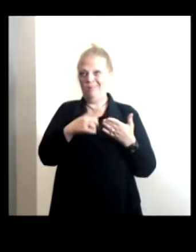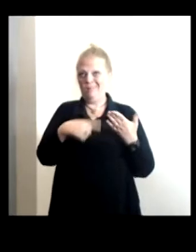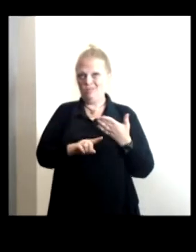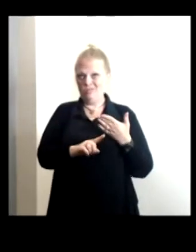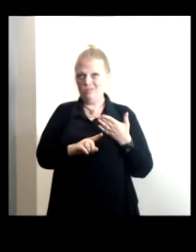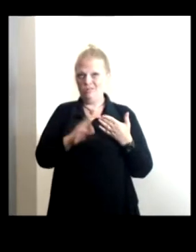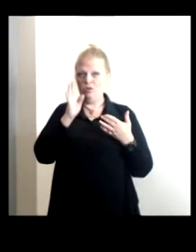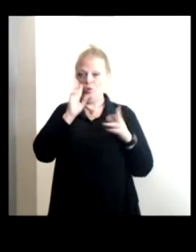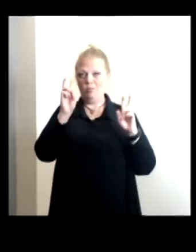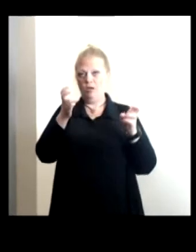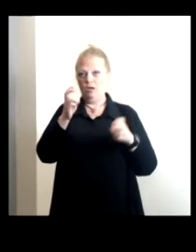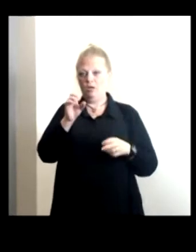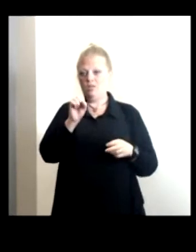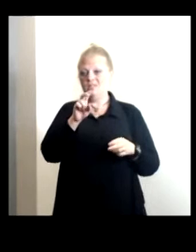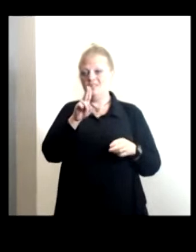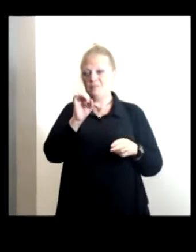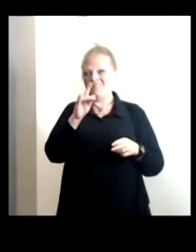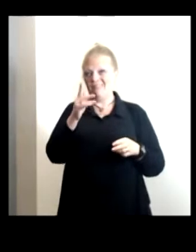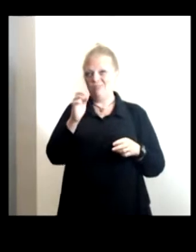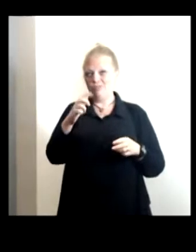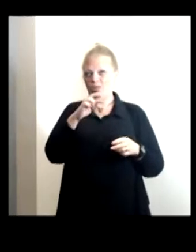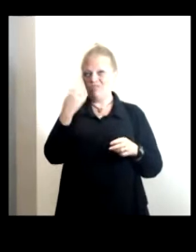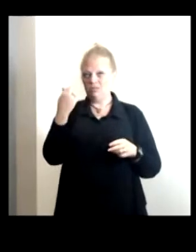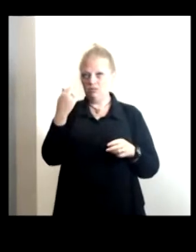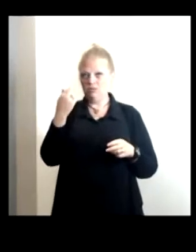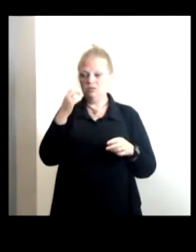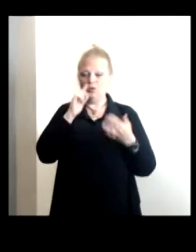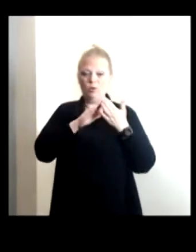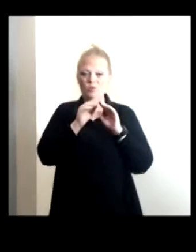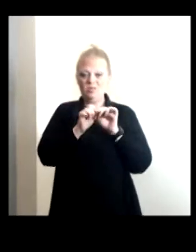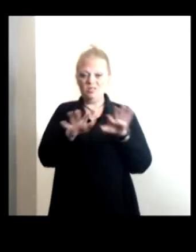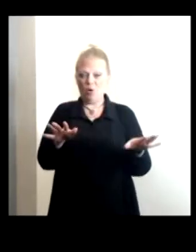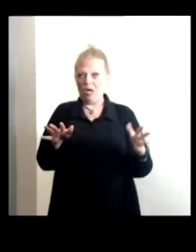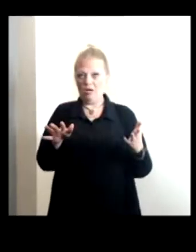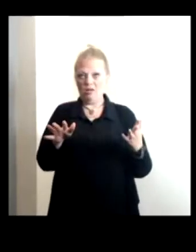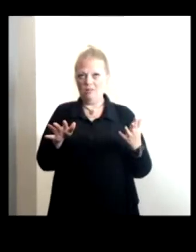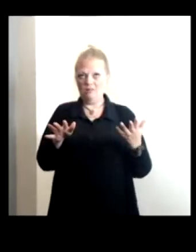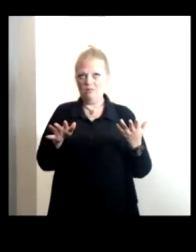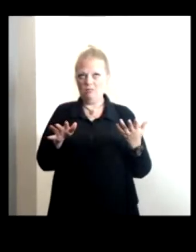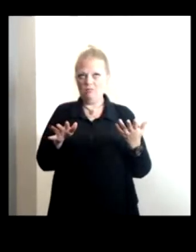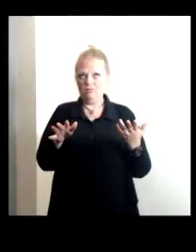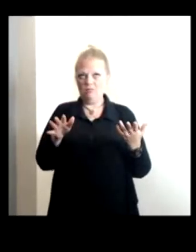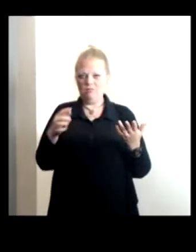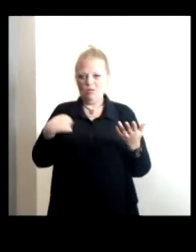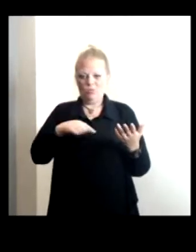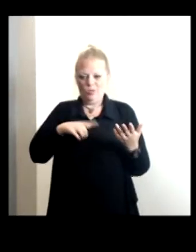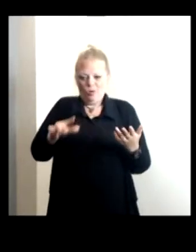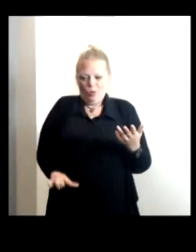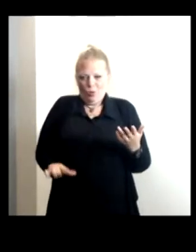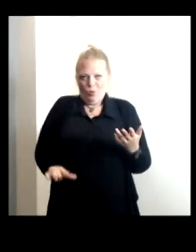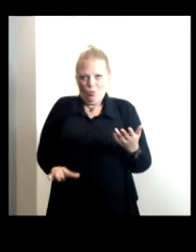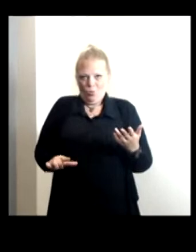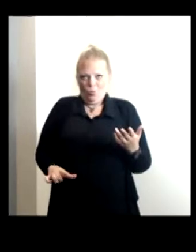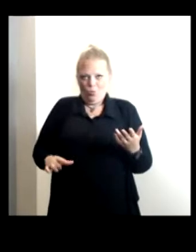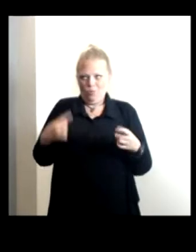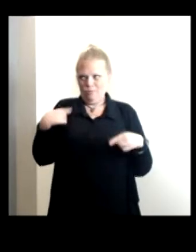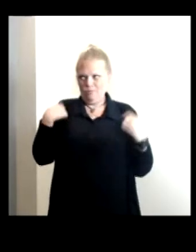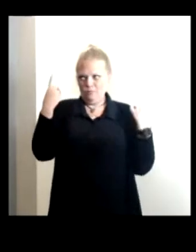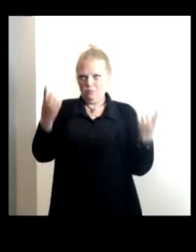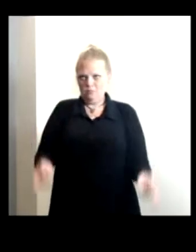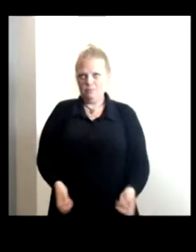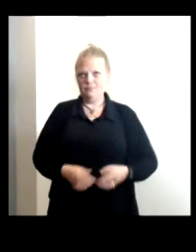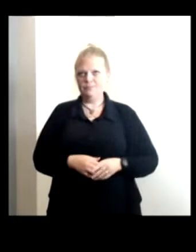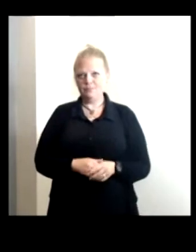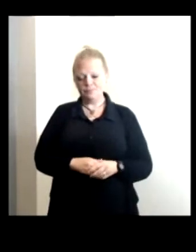in the substantial risk of community spread after not being anywhere near it because we were in the low risk of community spread for quite some